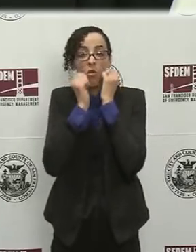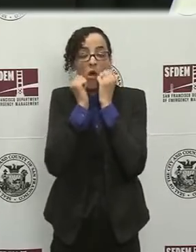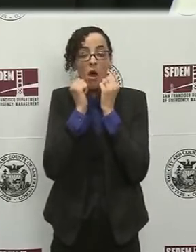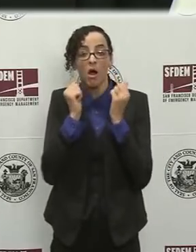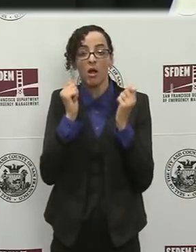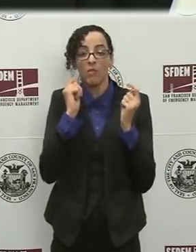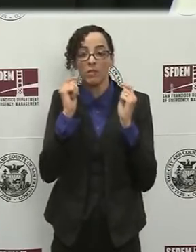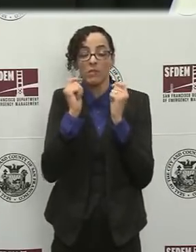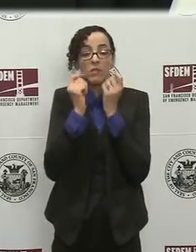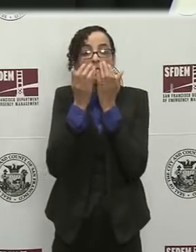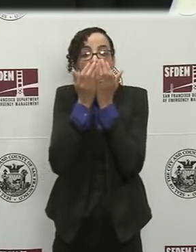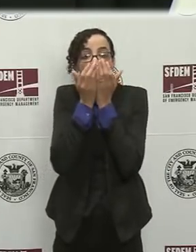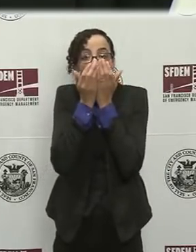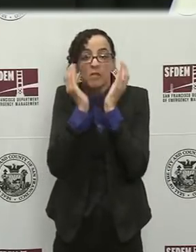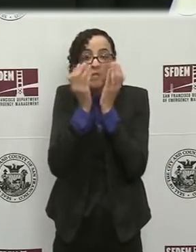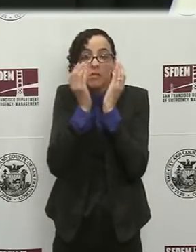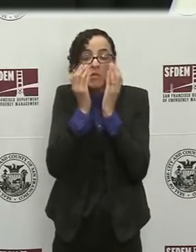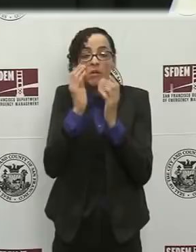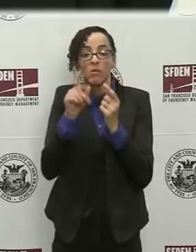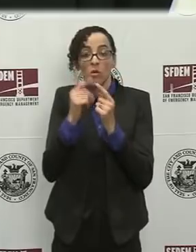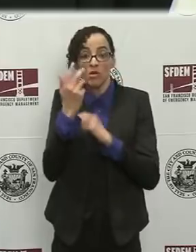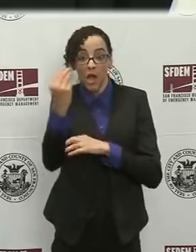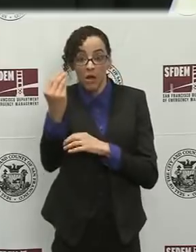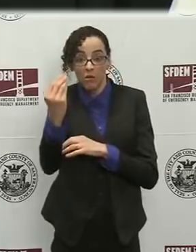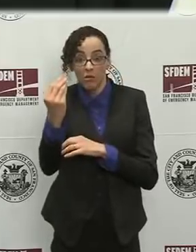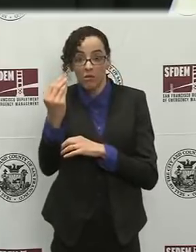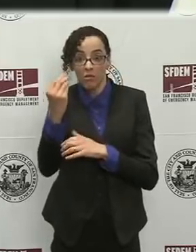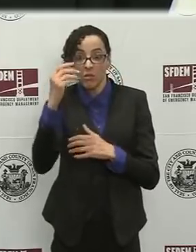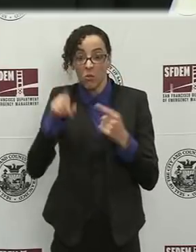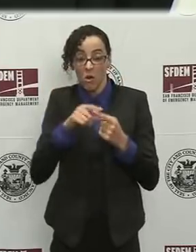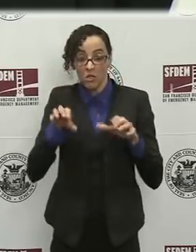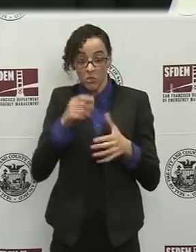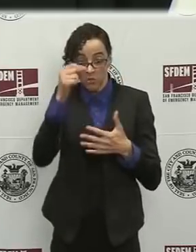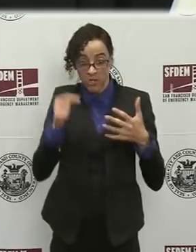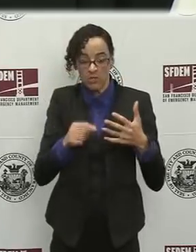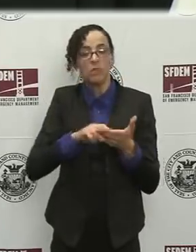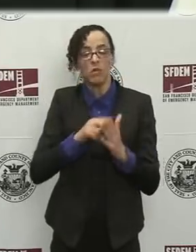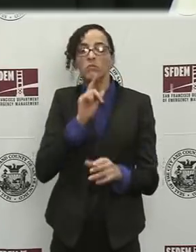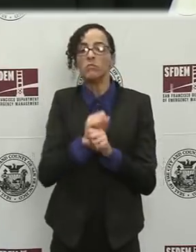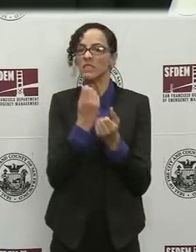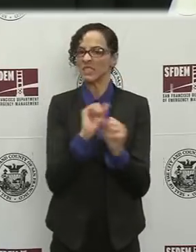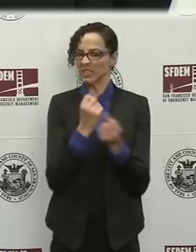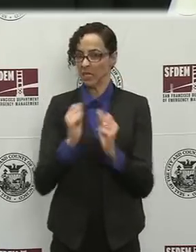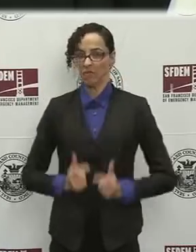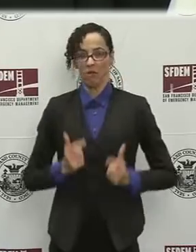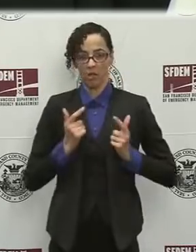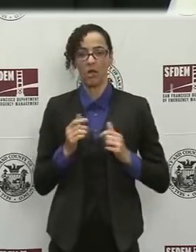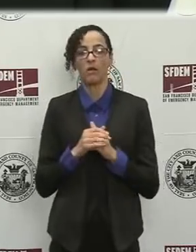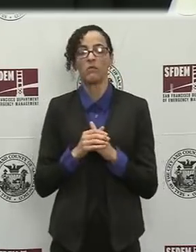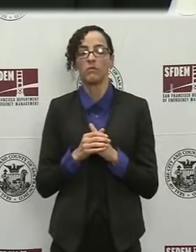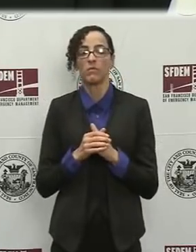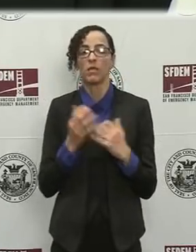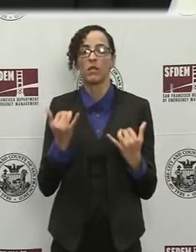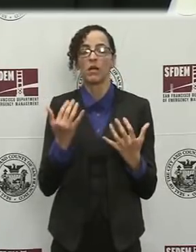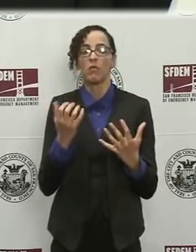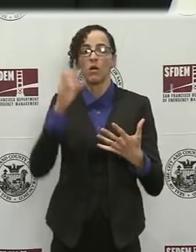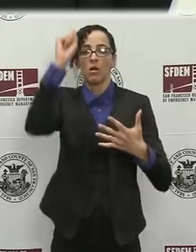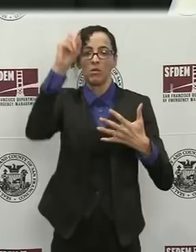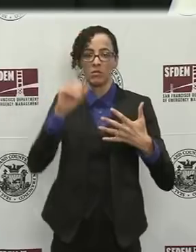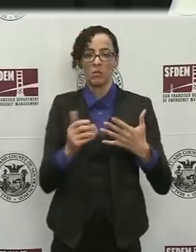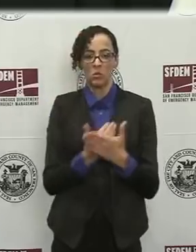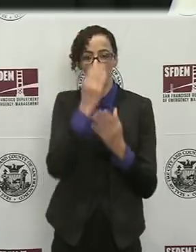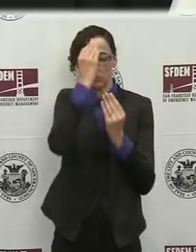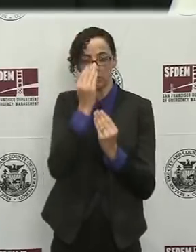I would like to update San Franciscans today on a few developments in our ongoing work to respond to